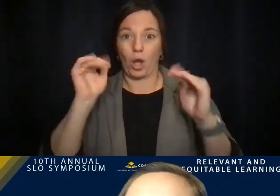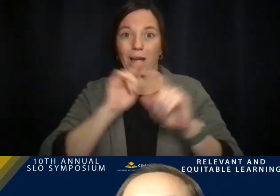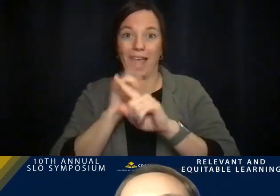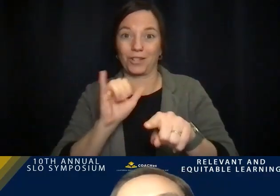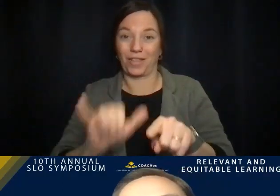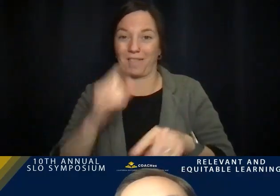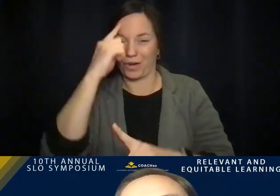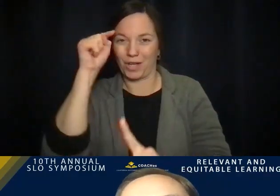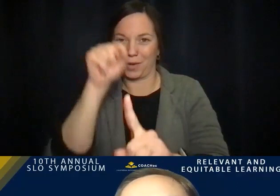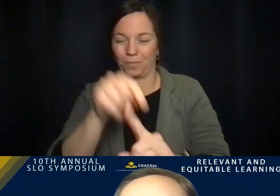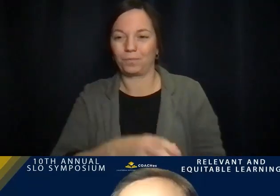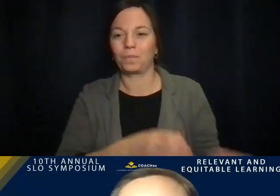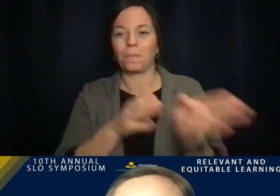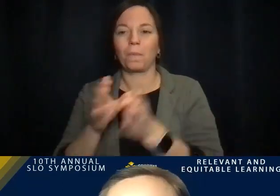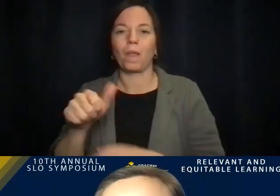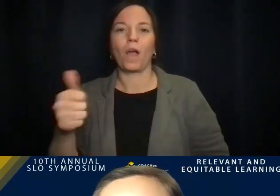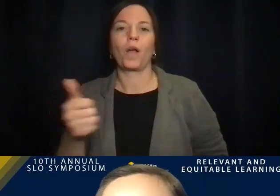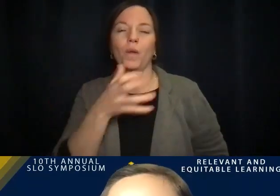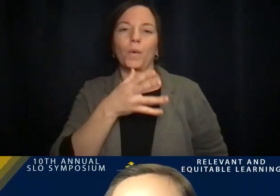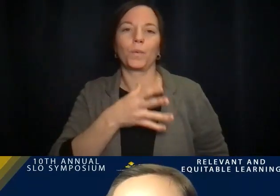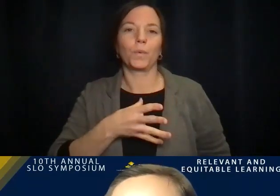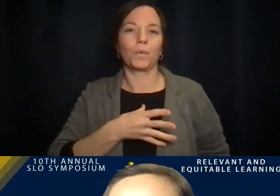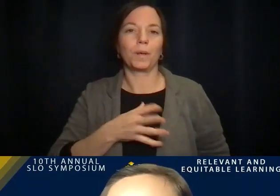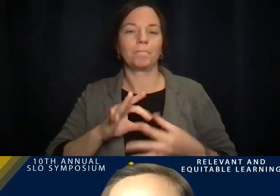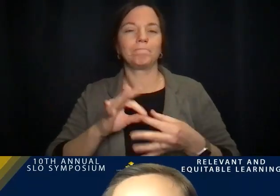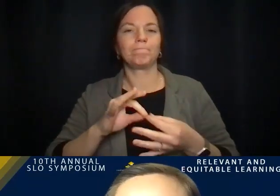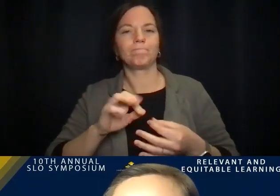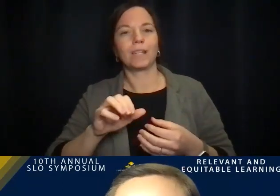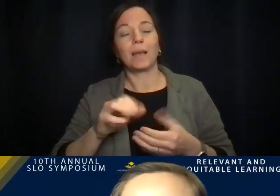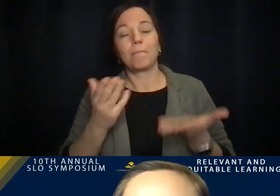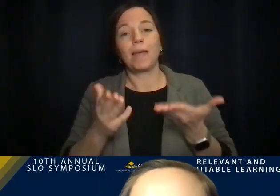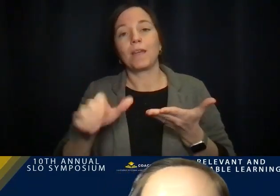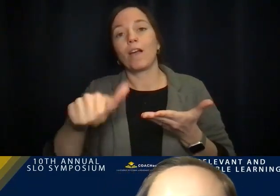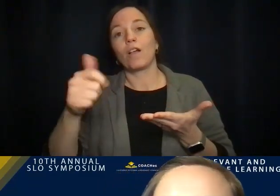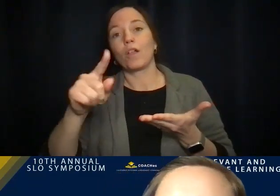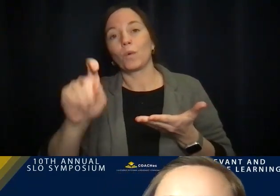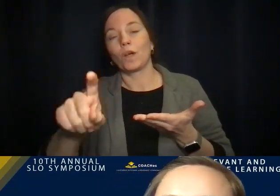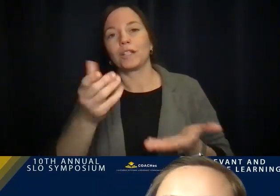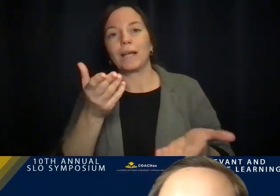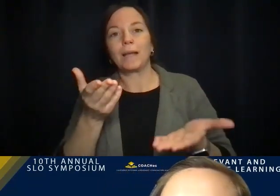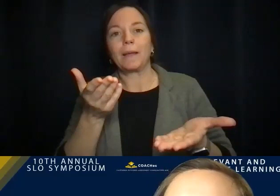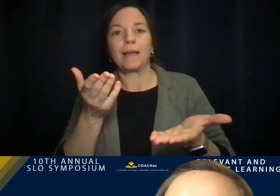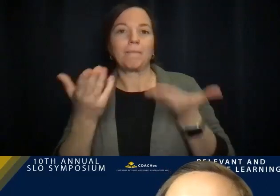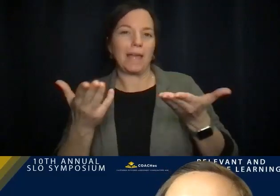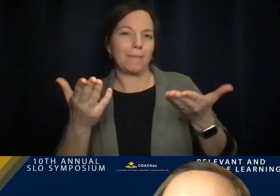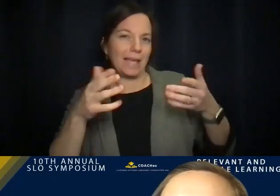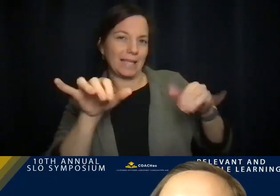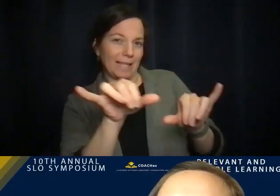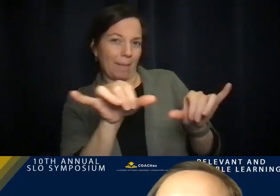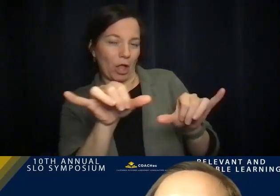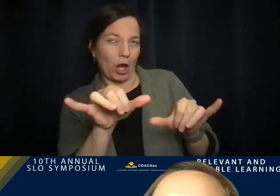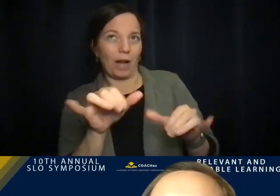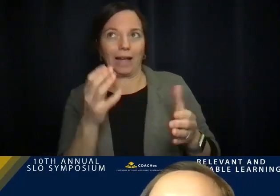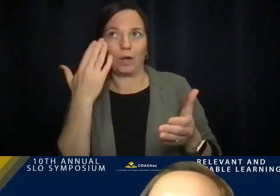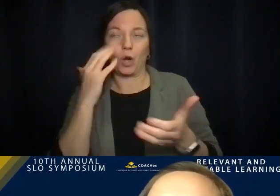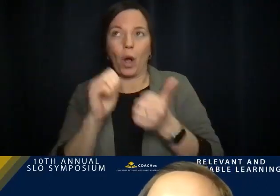So I've a bit of a parallel question that may not be the most eloquently composed, but you know,